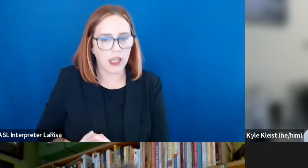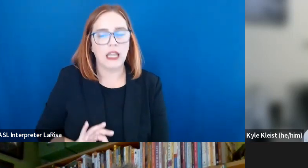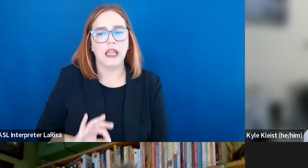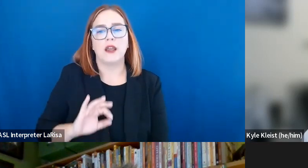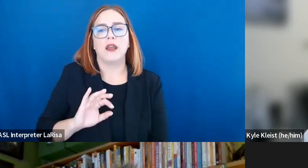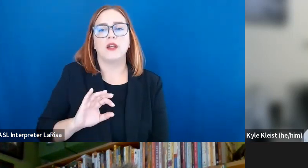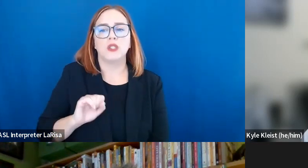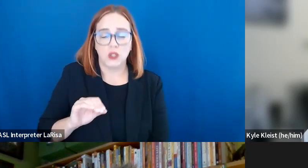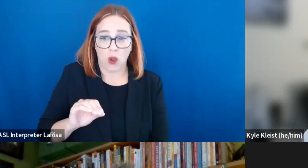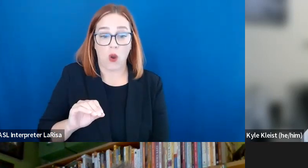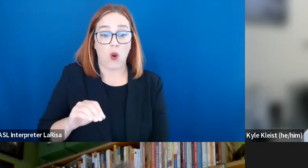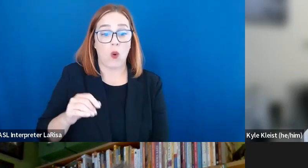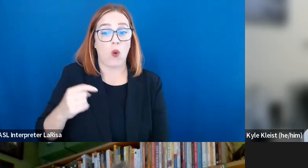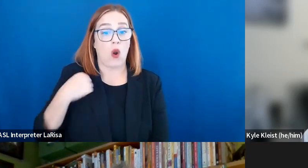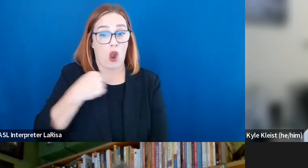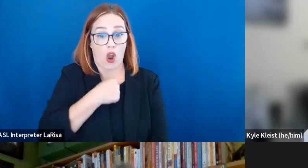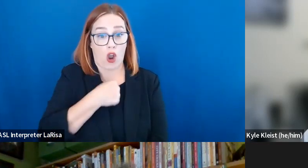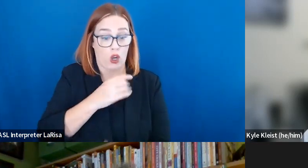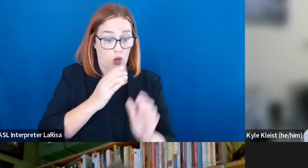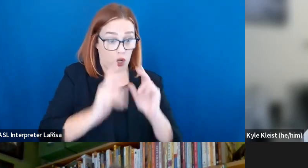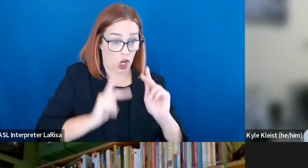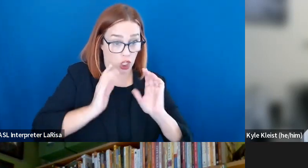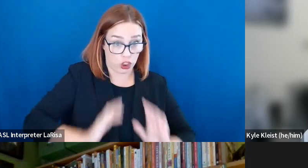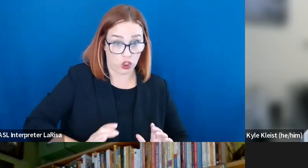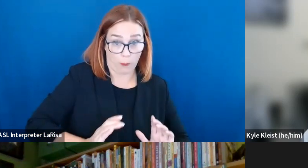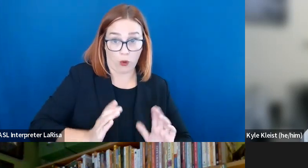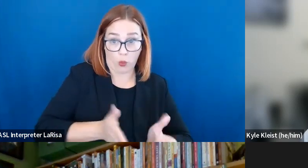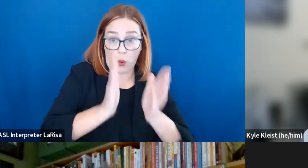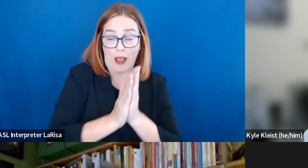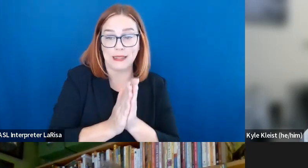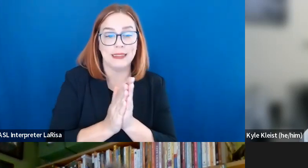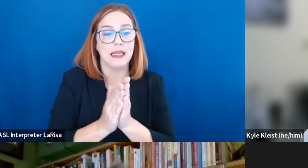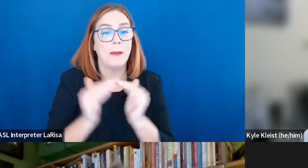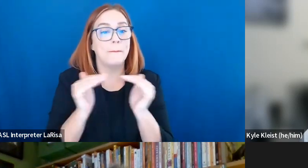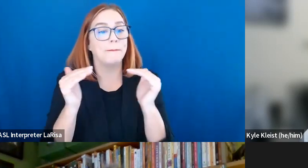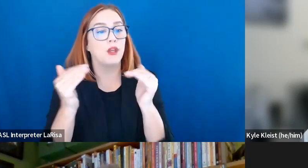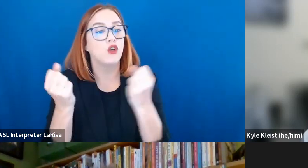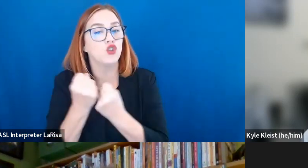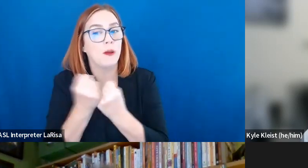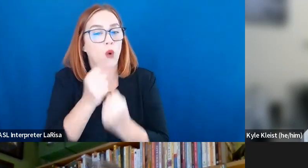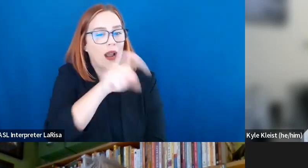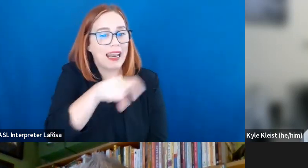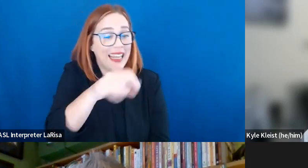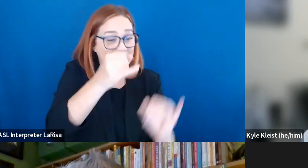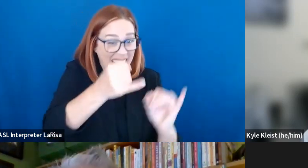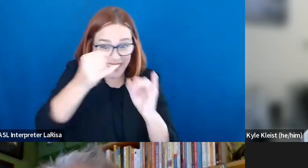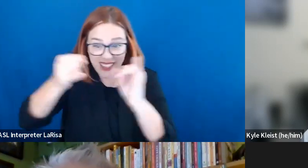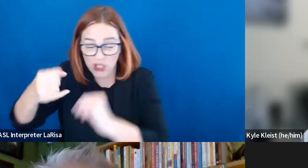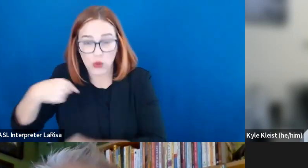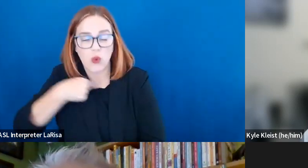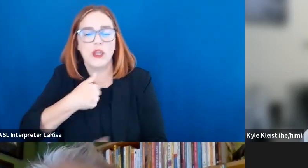request peer support needs individually, we try to accommodate those as well.